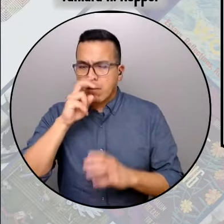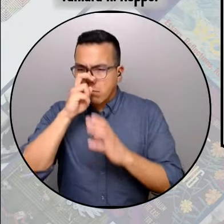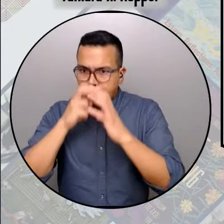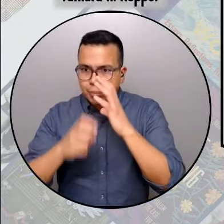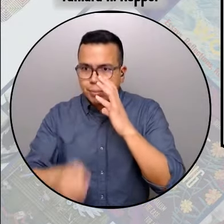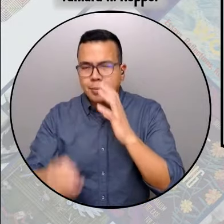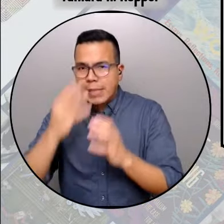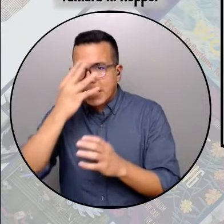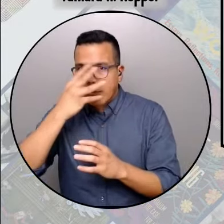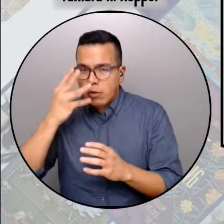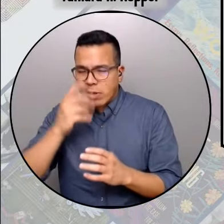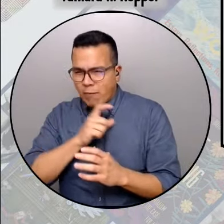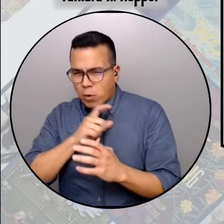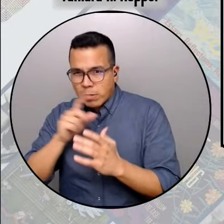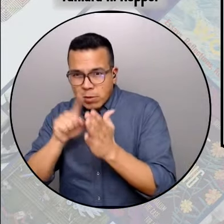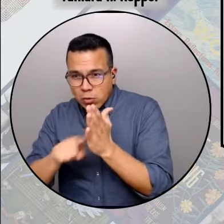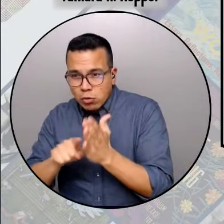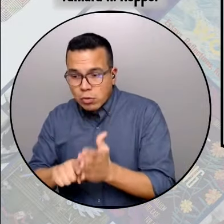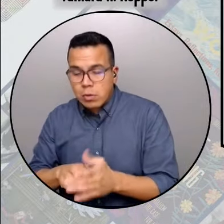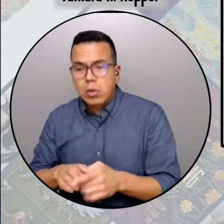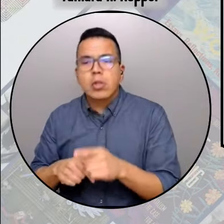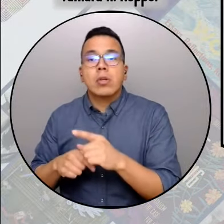she's actually talked about,